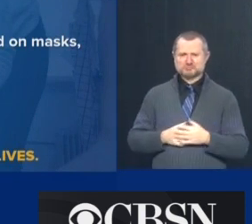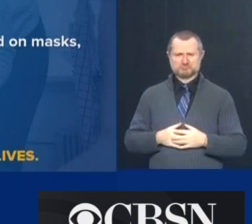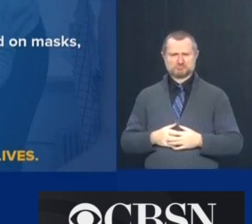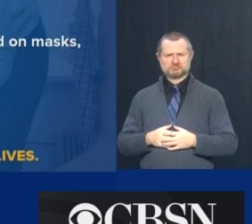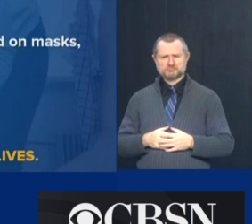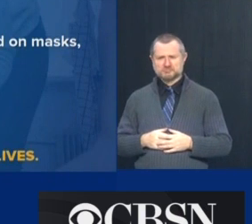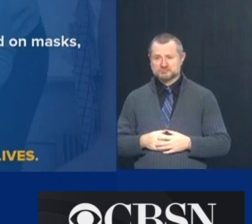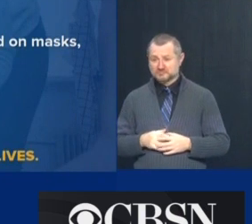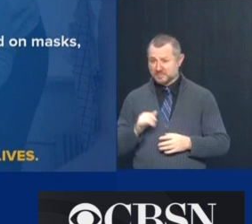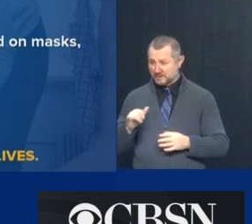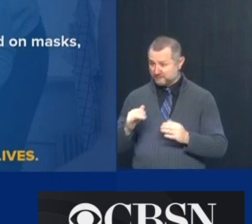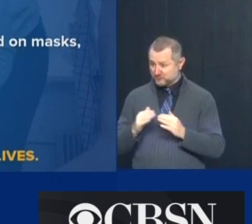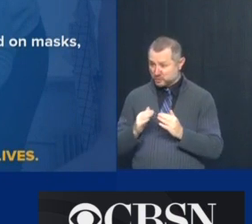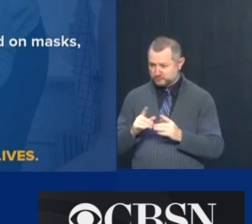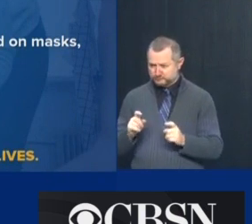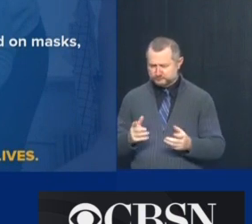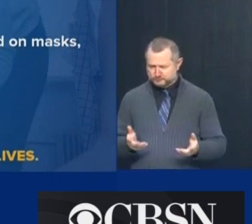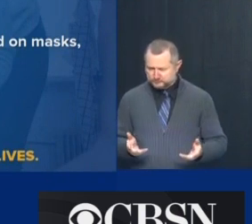Is that fair?